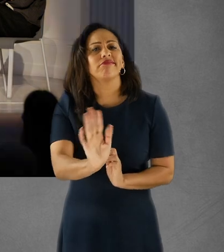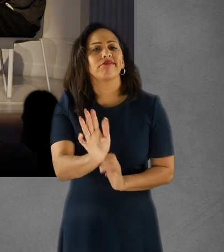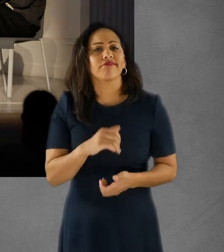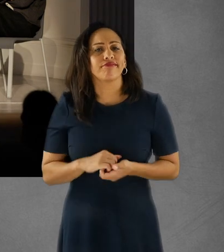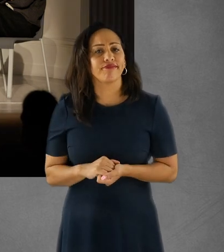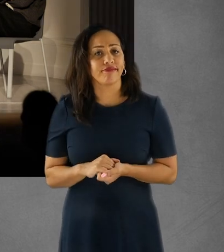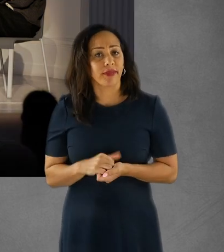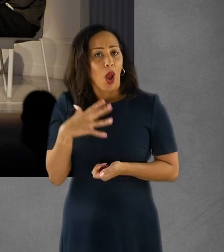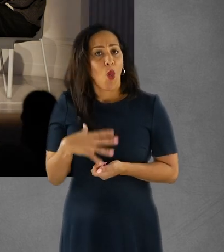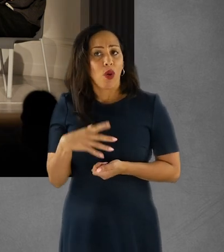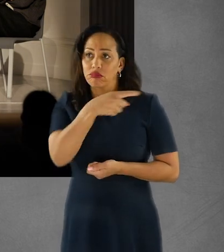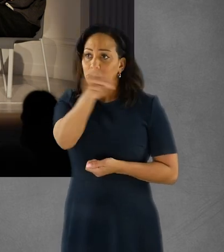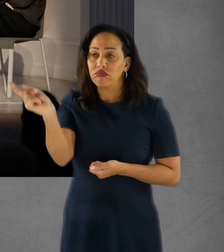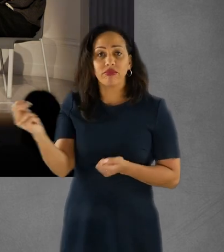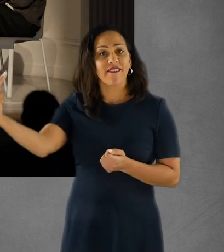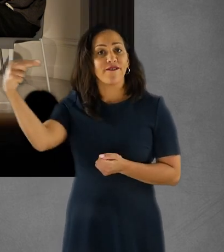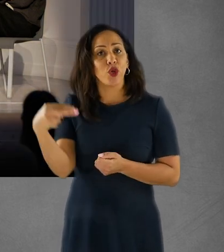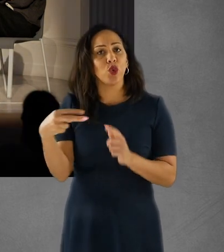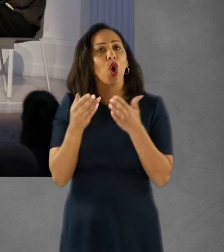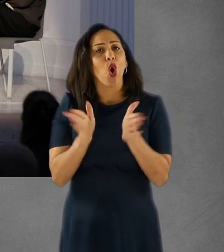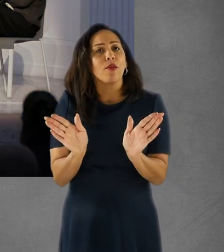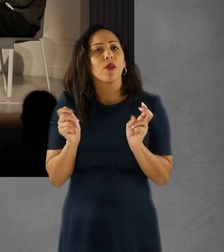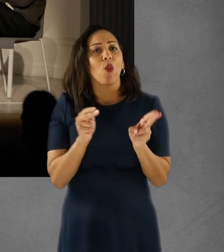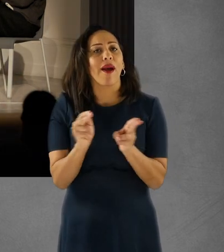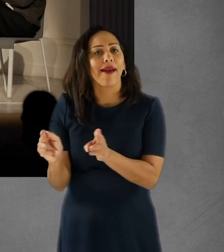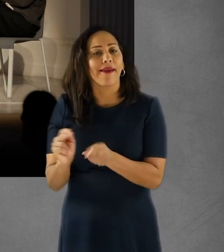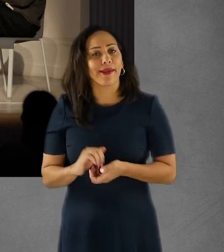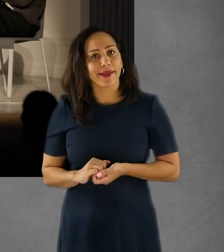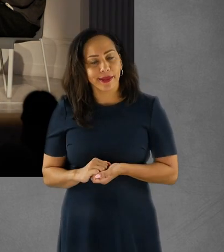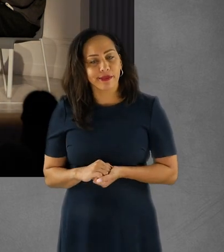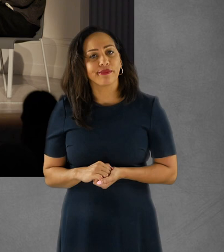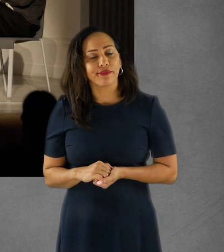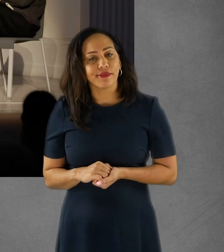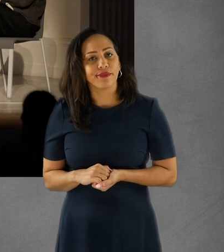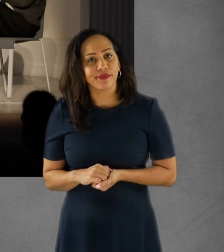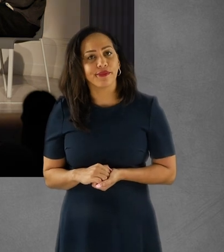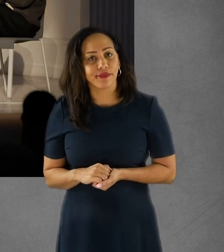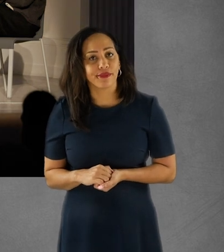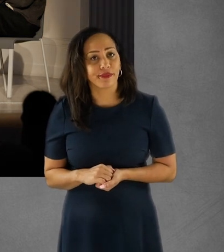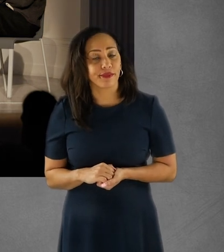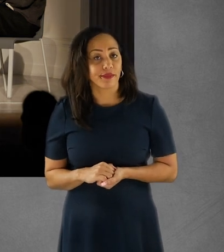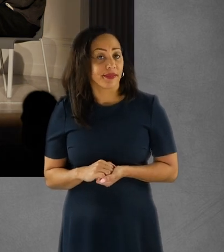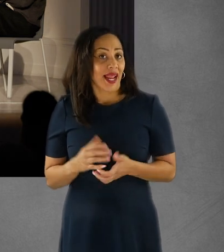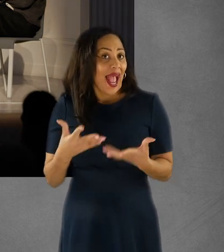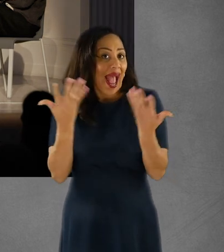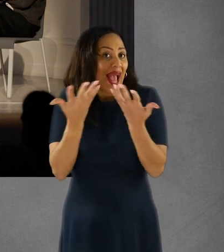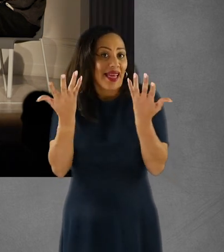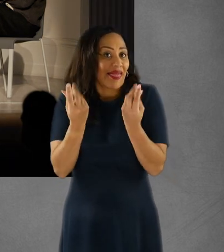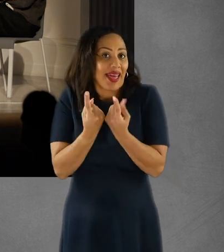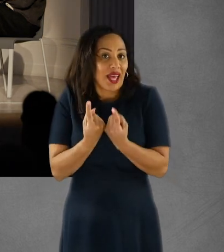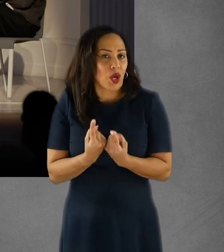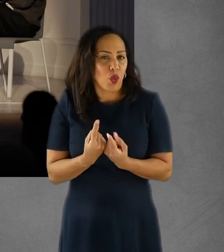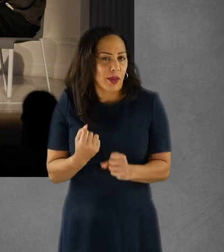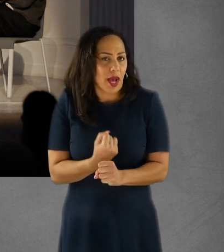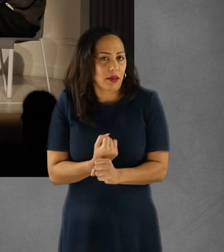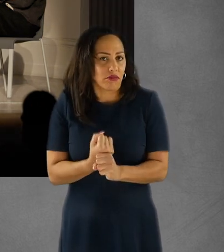think anything that we do, we try to, even if we have very strong political opinions about many things, I try to